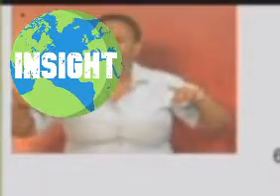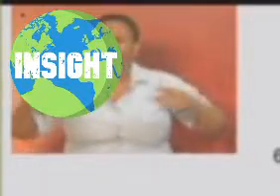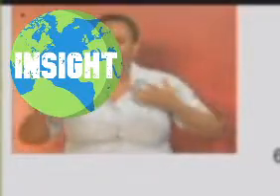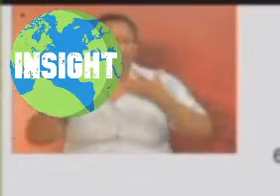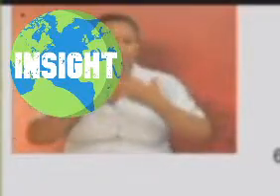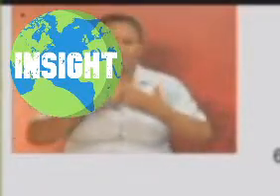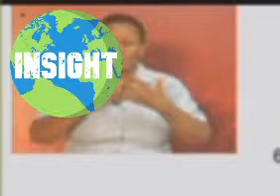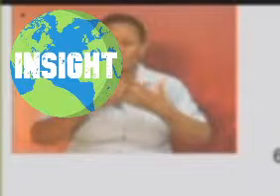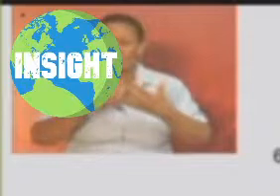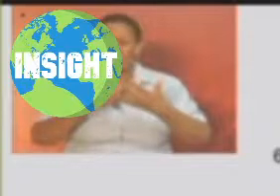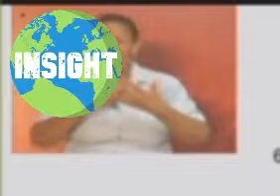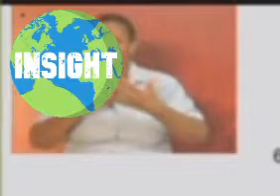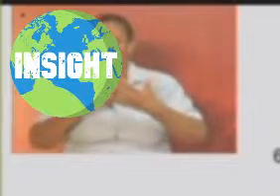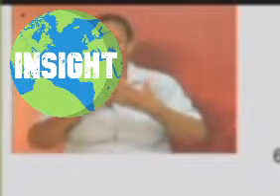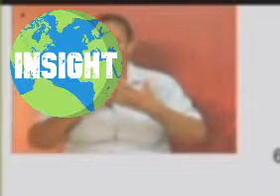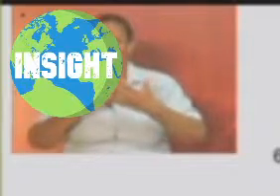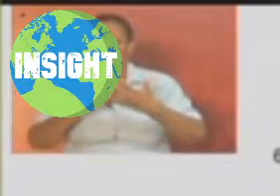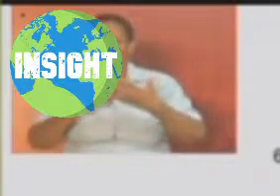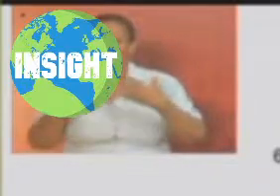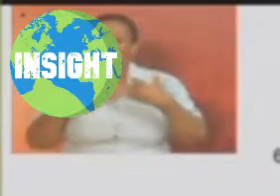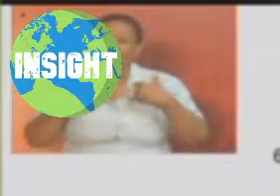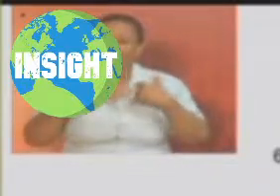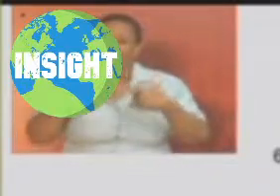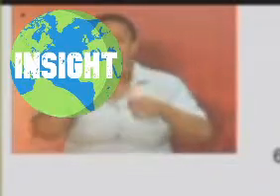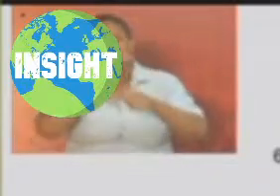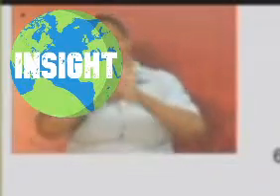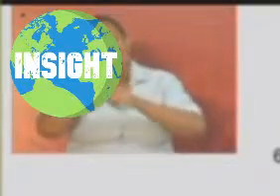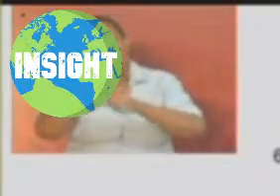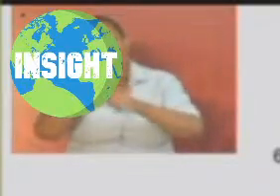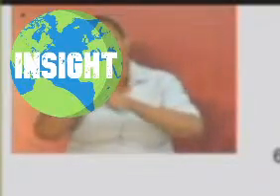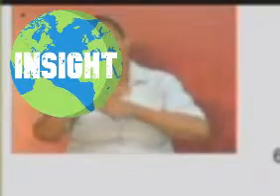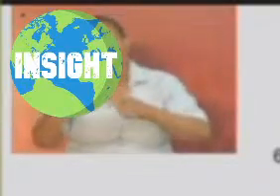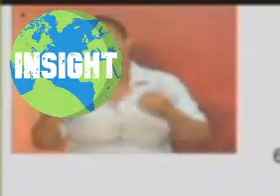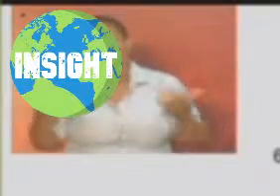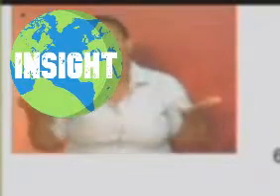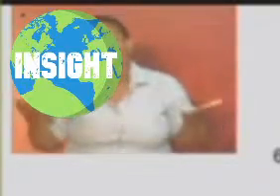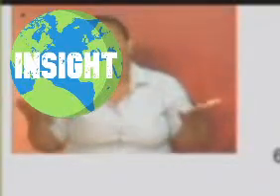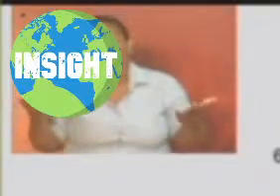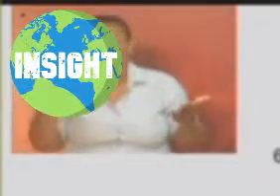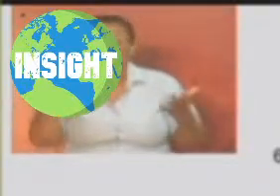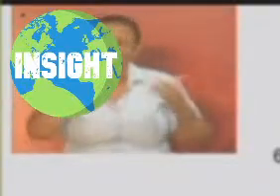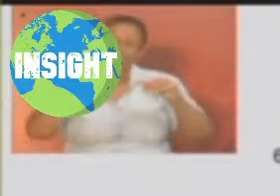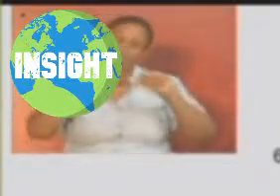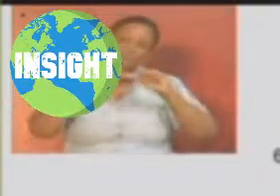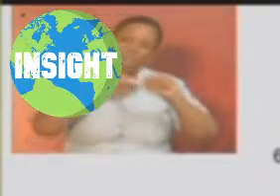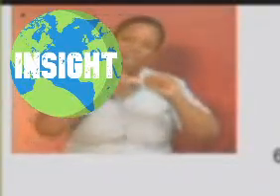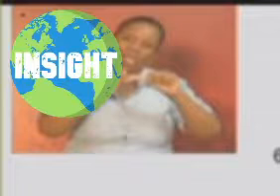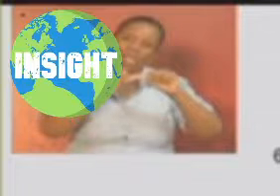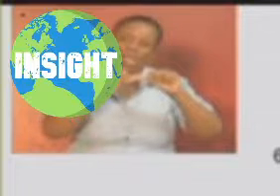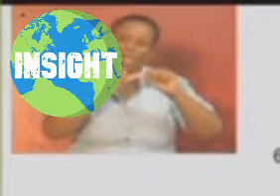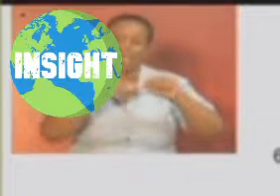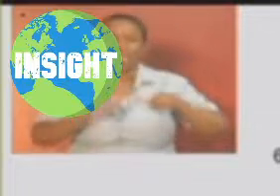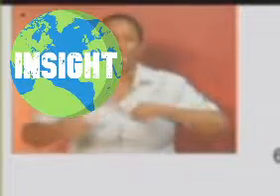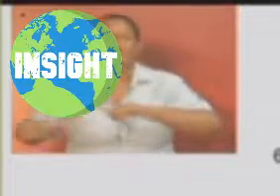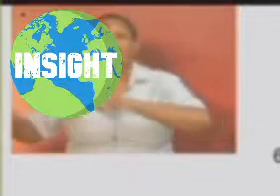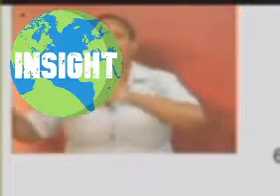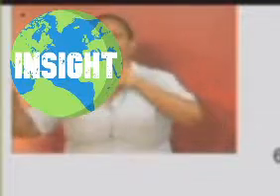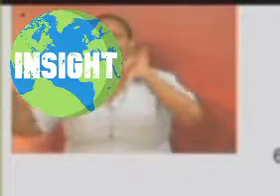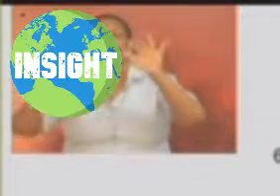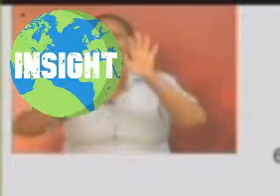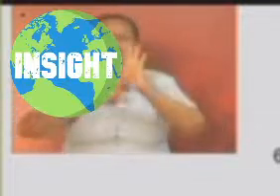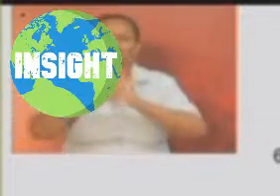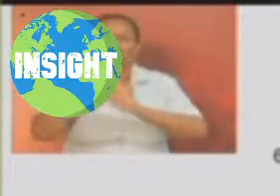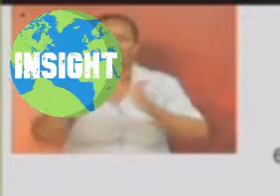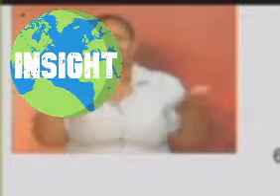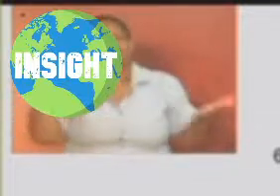that ventilators. So the discussion and the narrative that we have all these beds in the system needs to be done with caution, considering